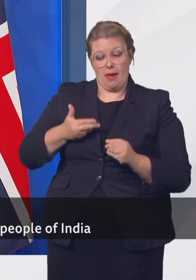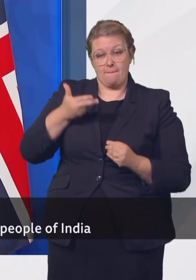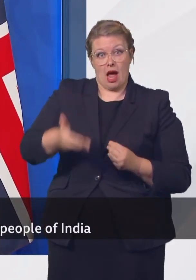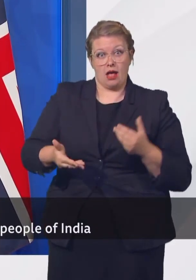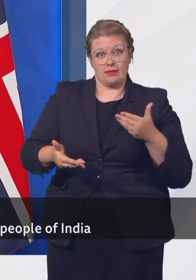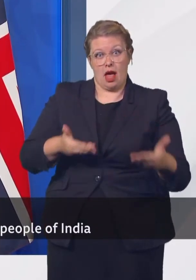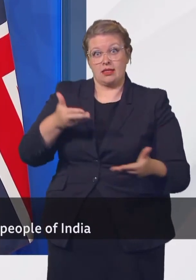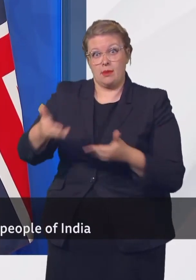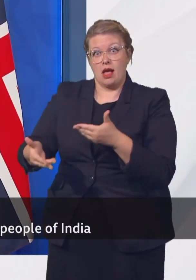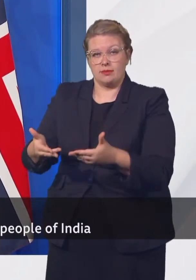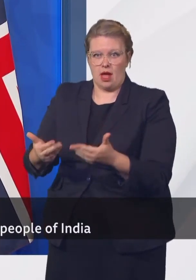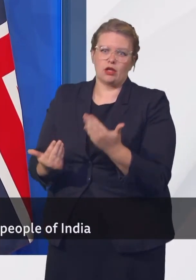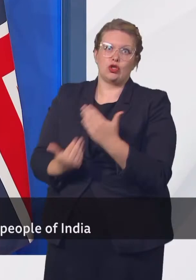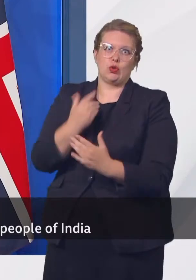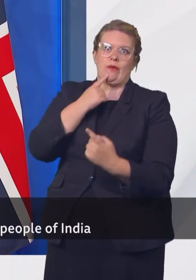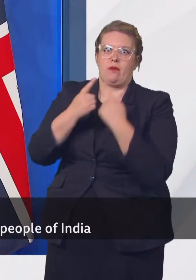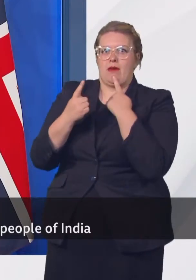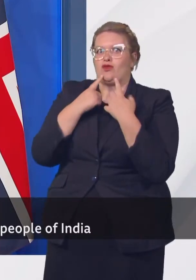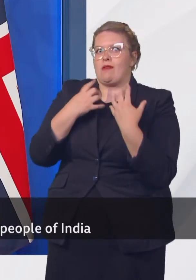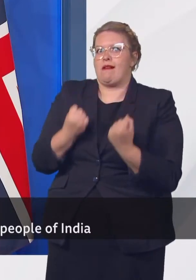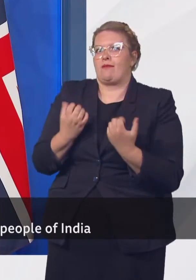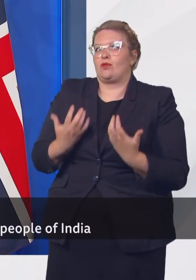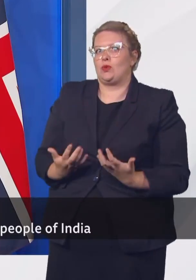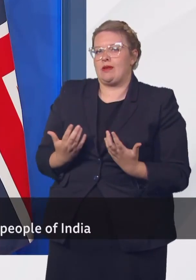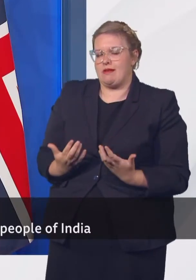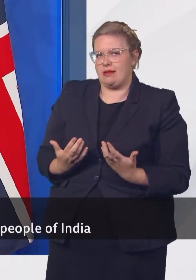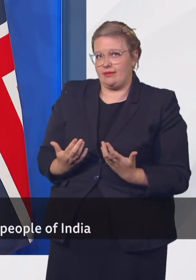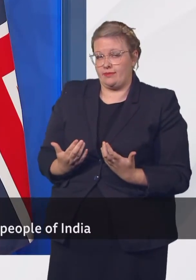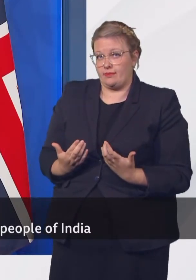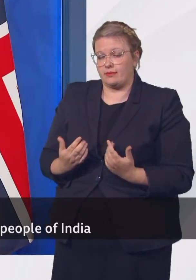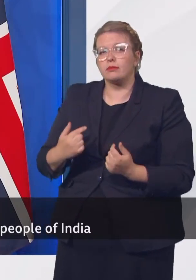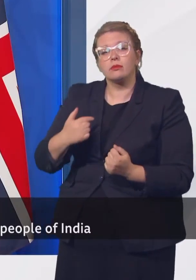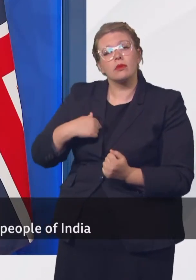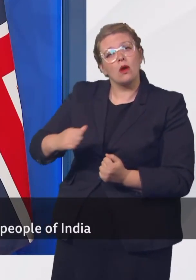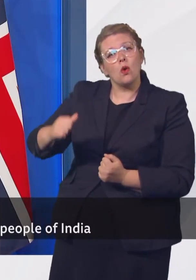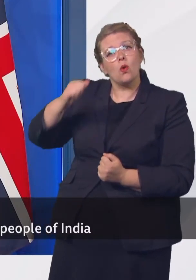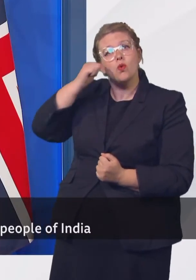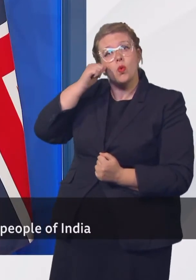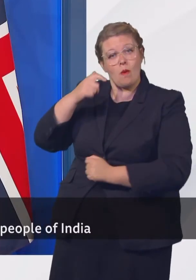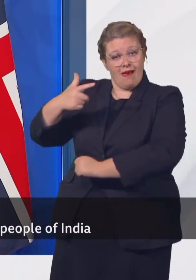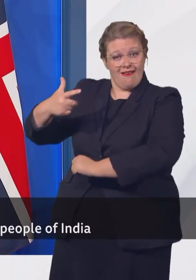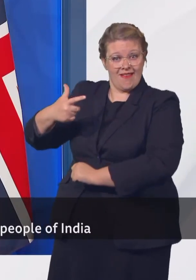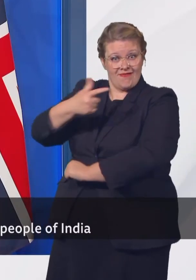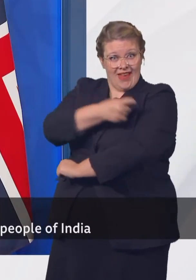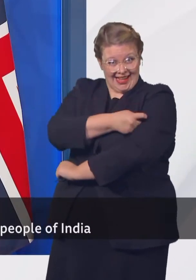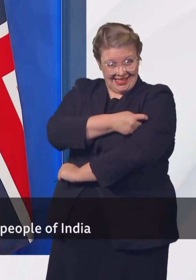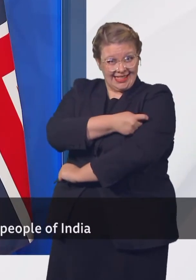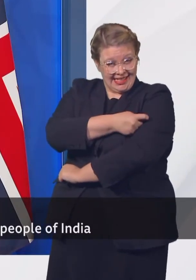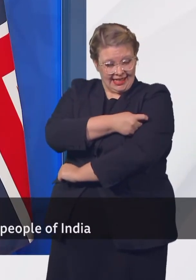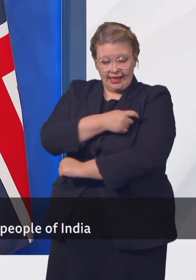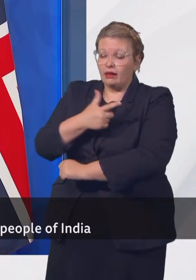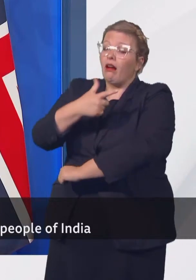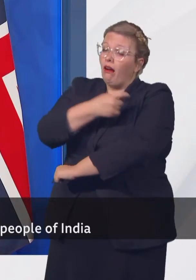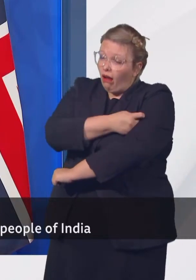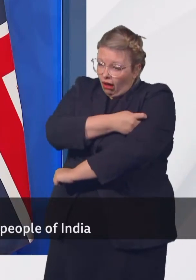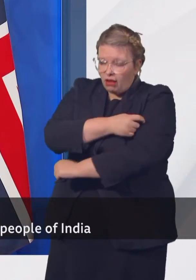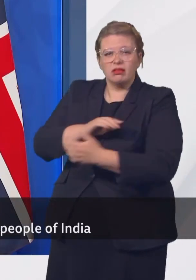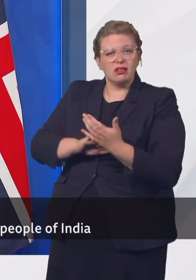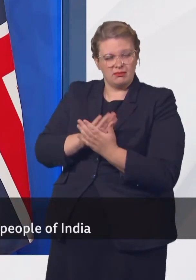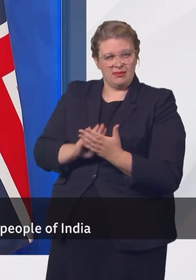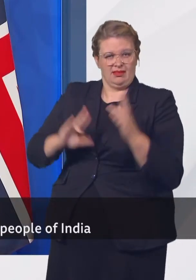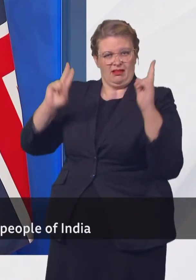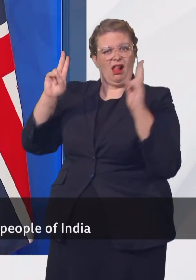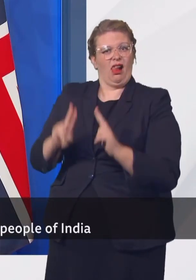households. We've seen already that a vaccine reduces your chances of catching COVID by